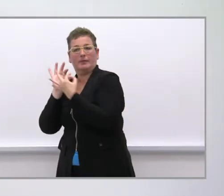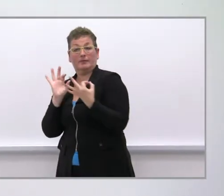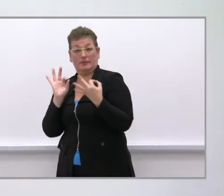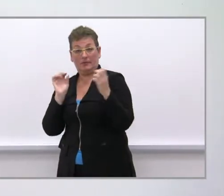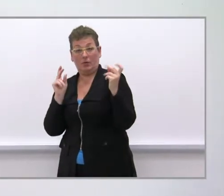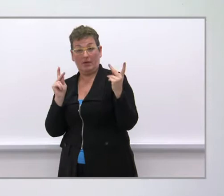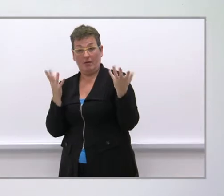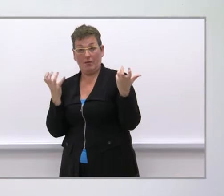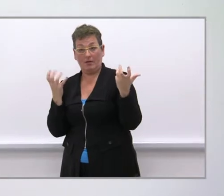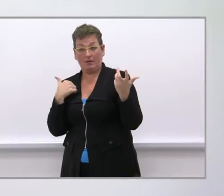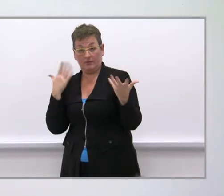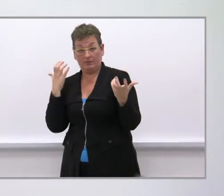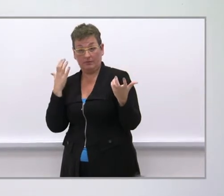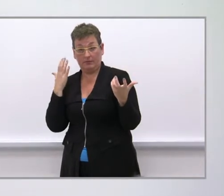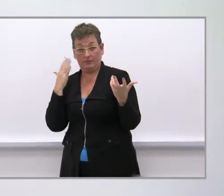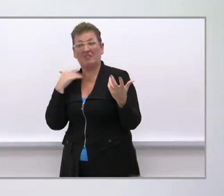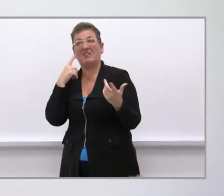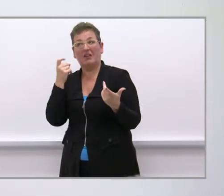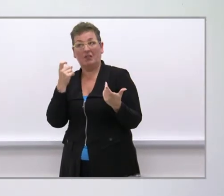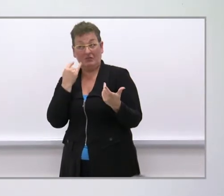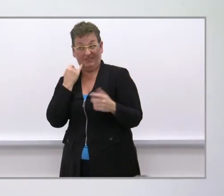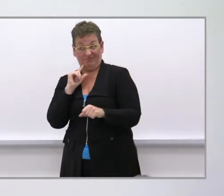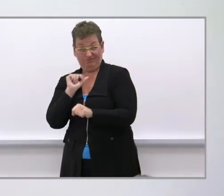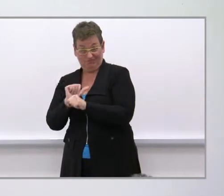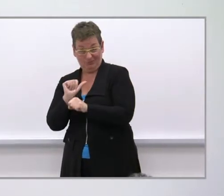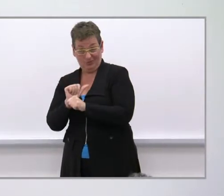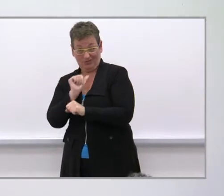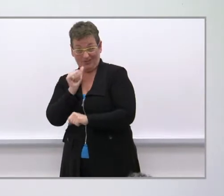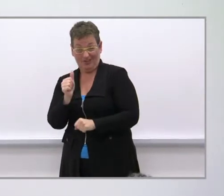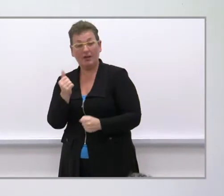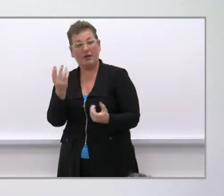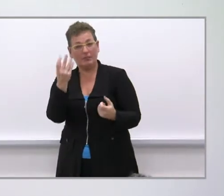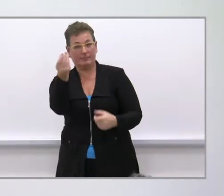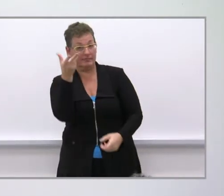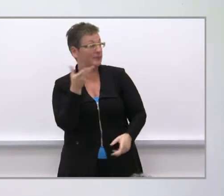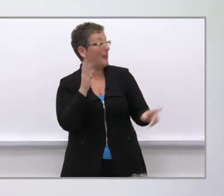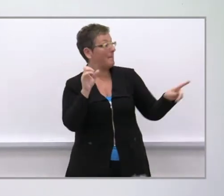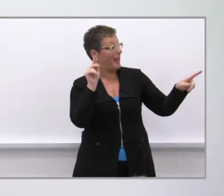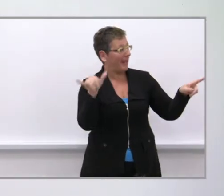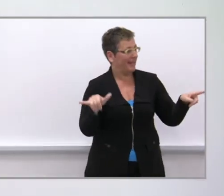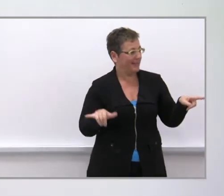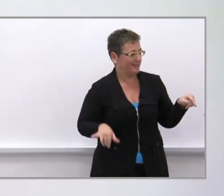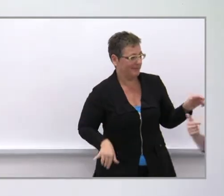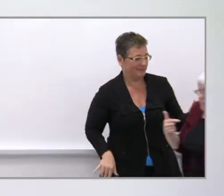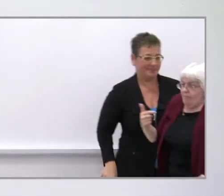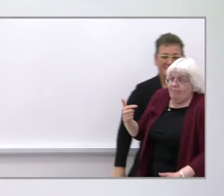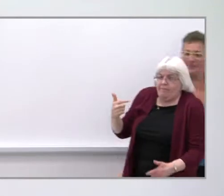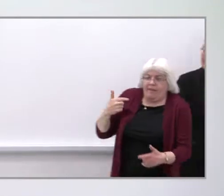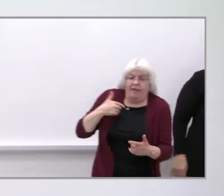out whether this process works. Betty?